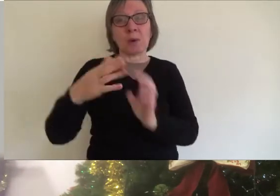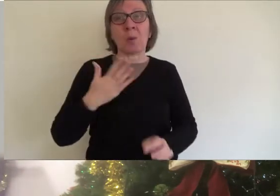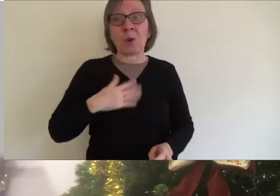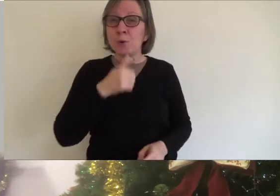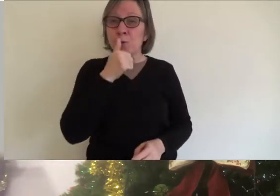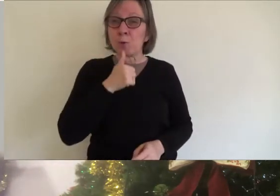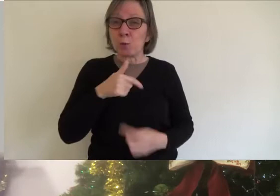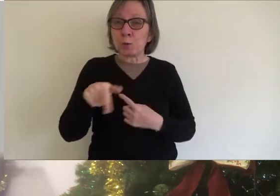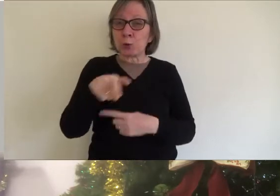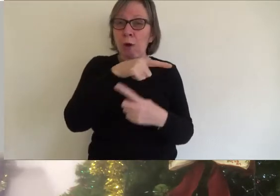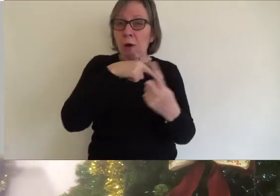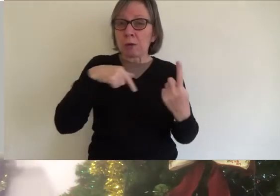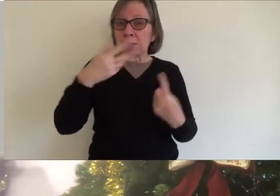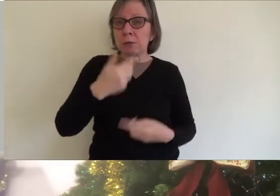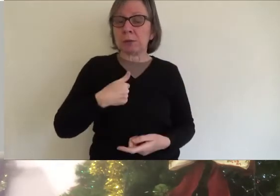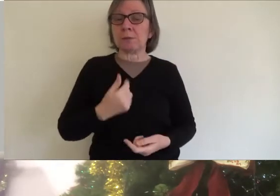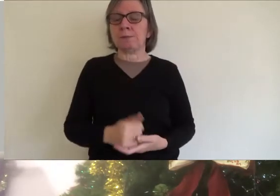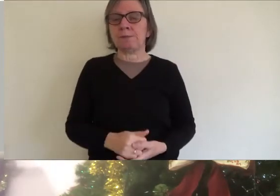those that are seeking him.